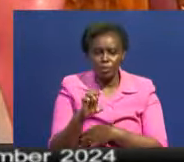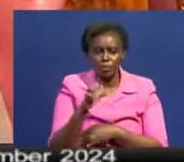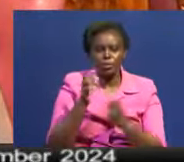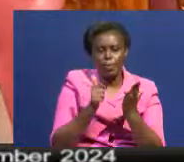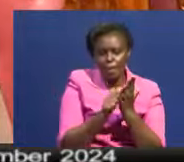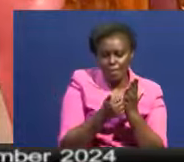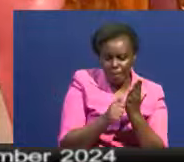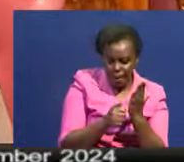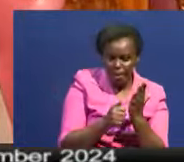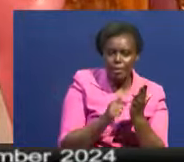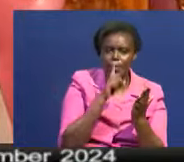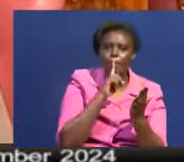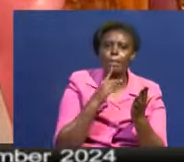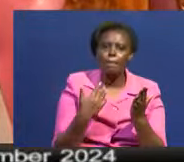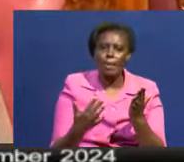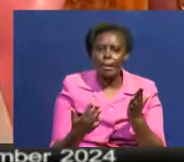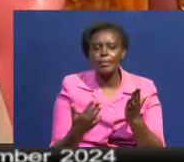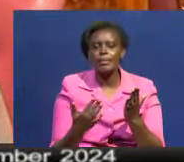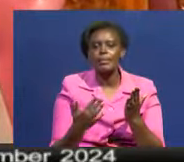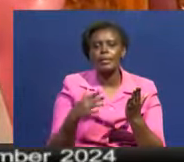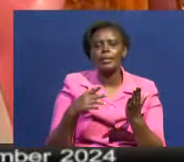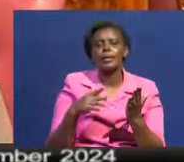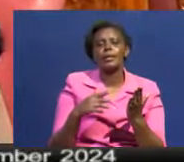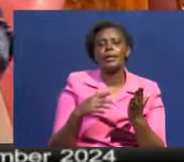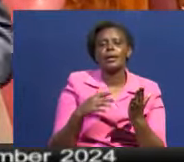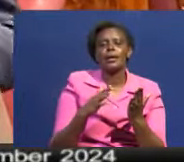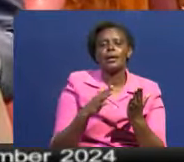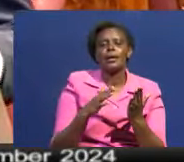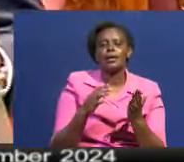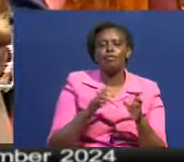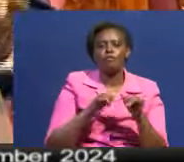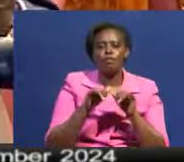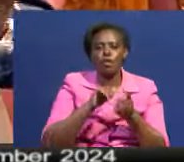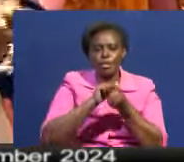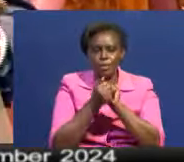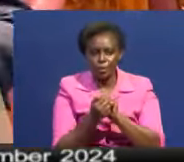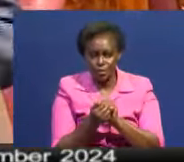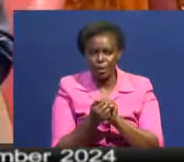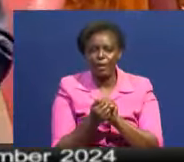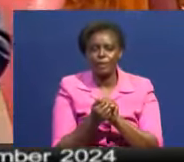pulses, such as beans and peas. Our foreign exchange reserves